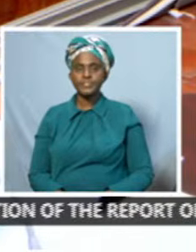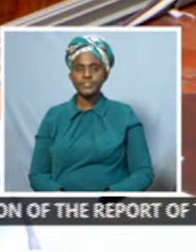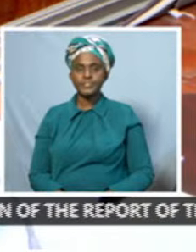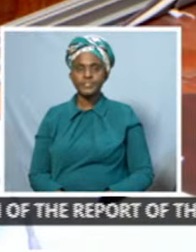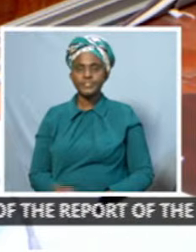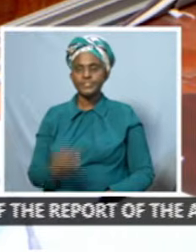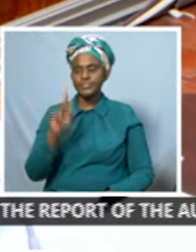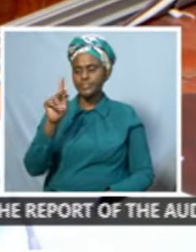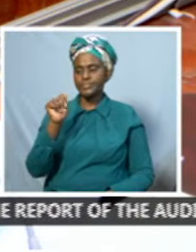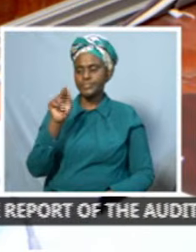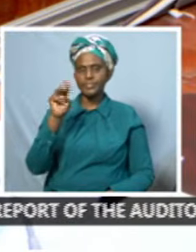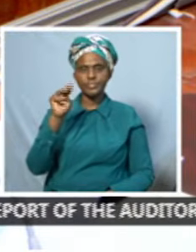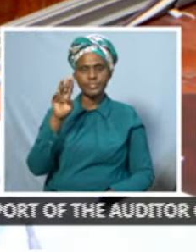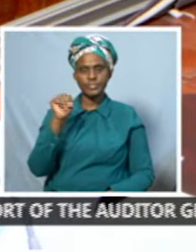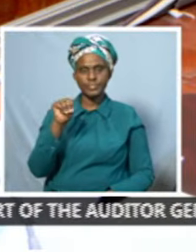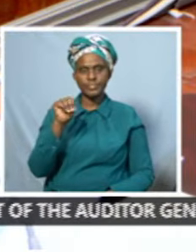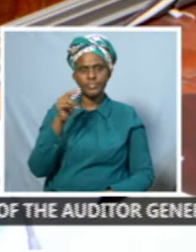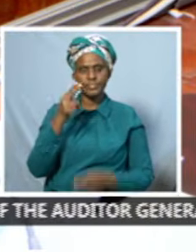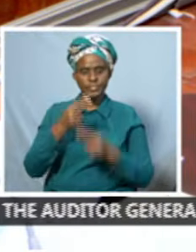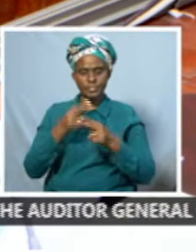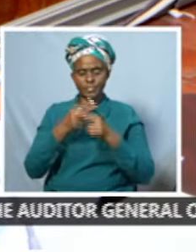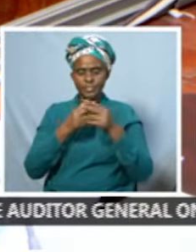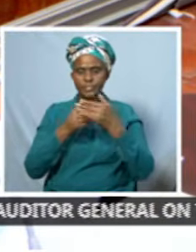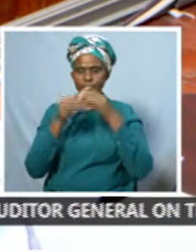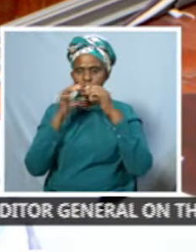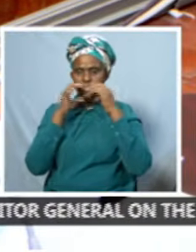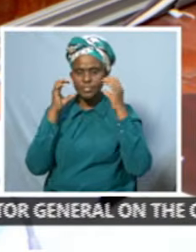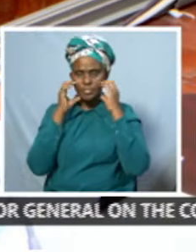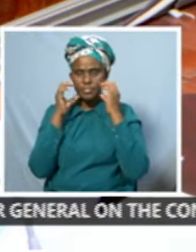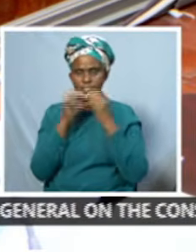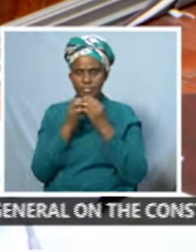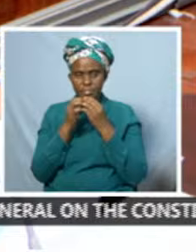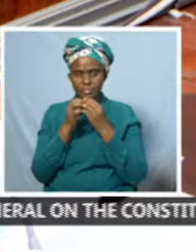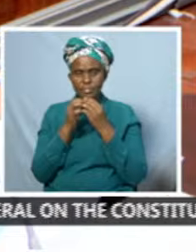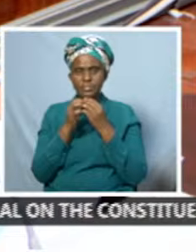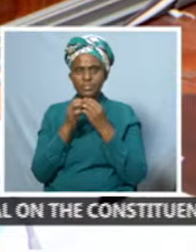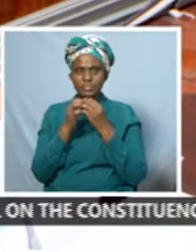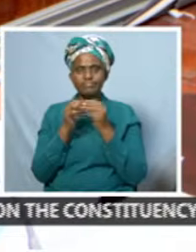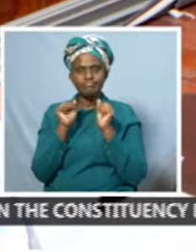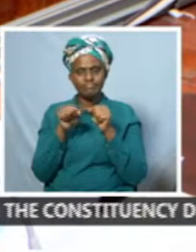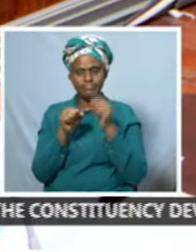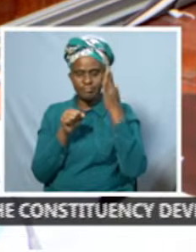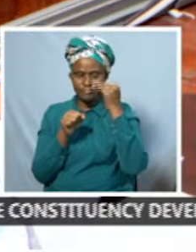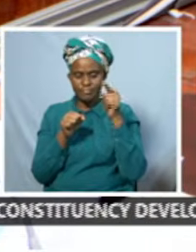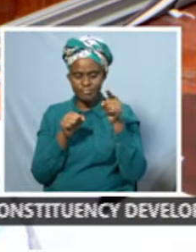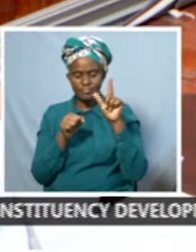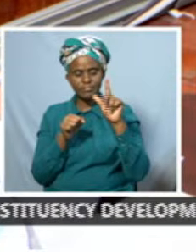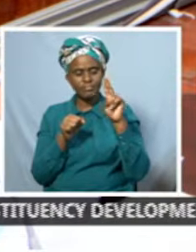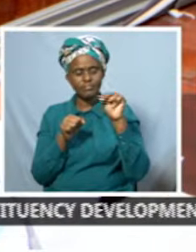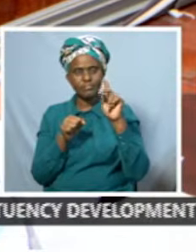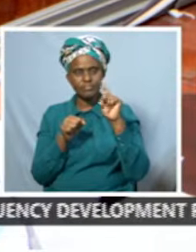In Kaumbwe, this is near Mozambique, they are able to do that. Why LUNTE?